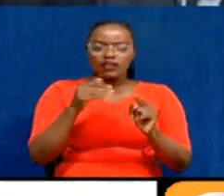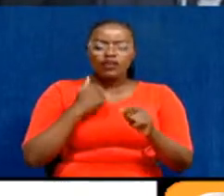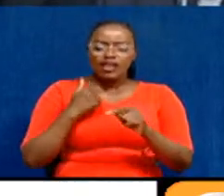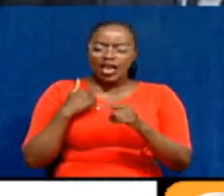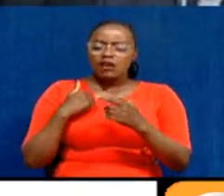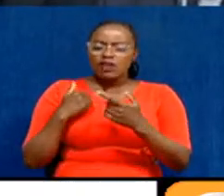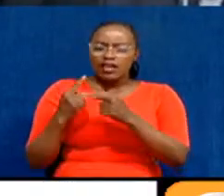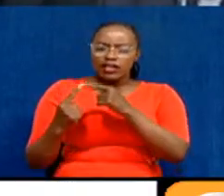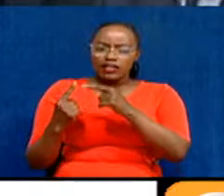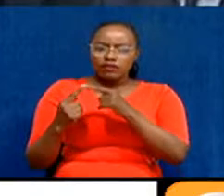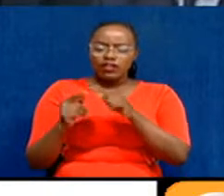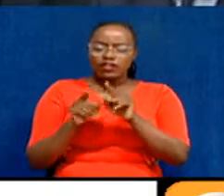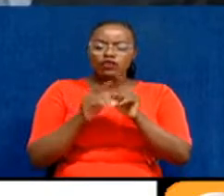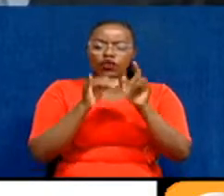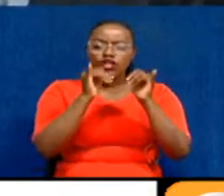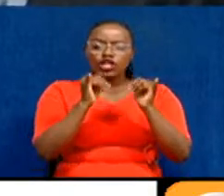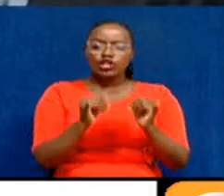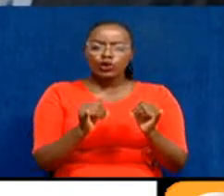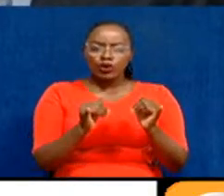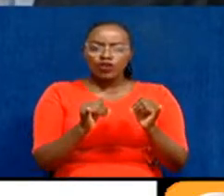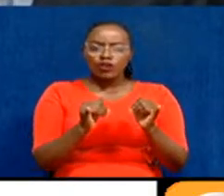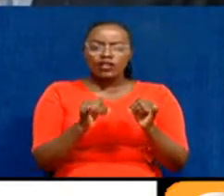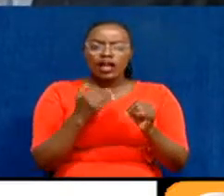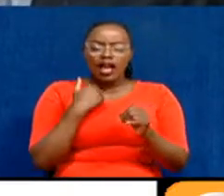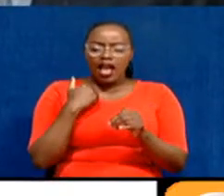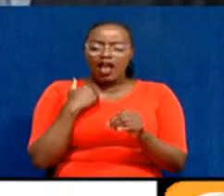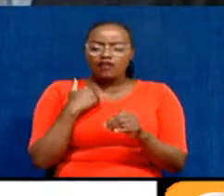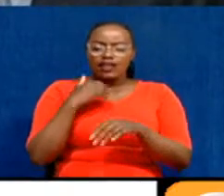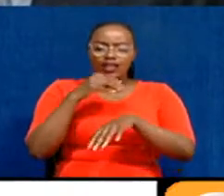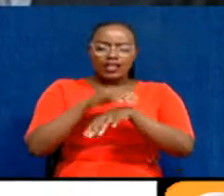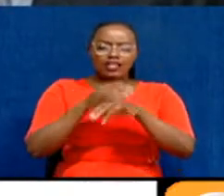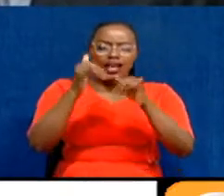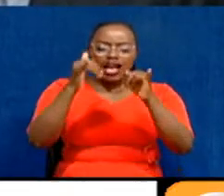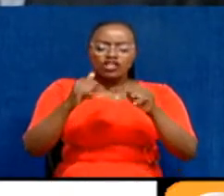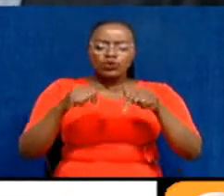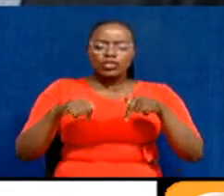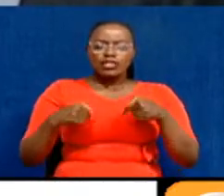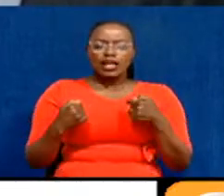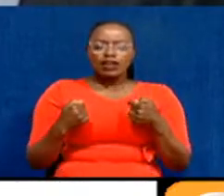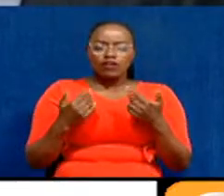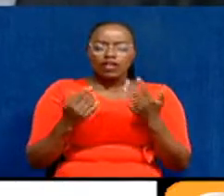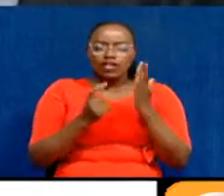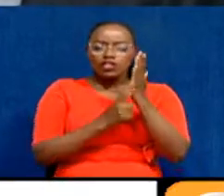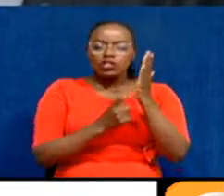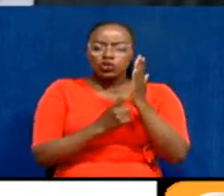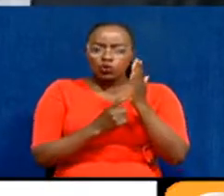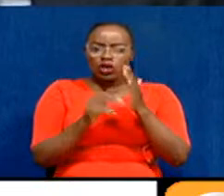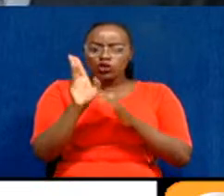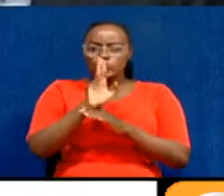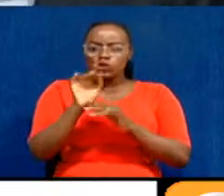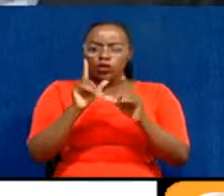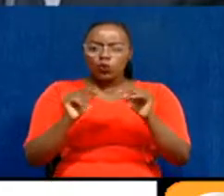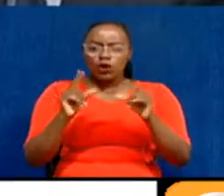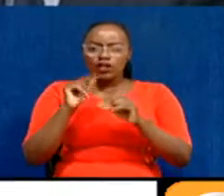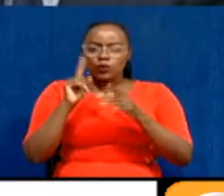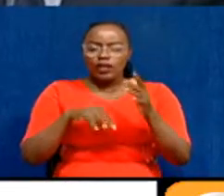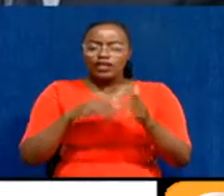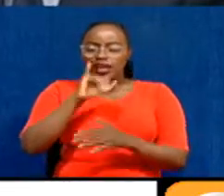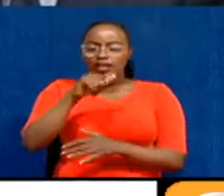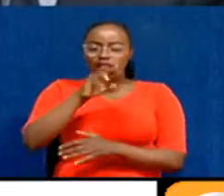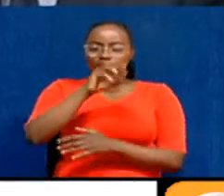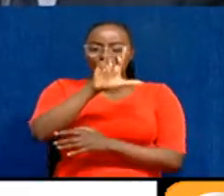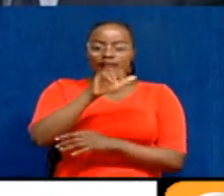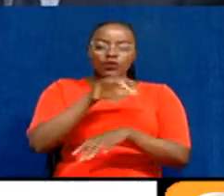through a moment of renewal. He was getting a new self. In Kiswahili, Jamila